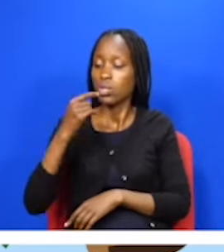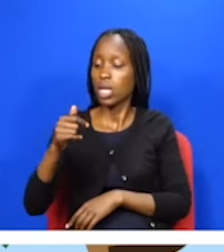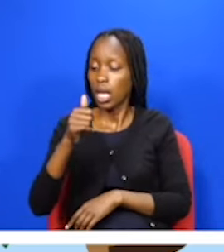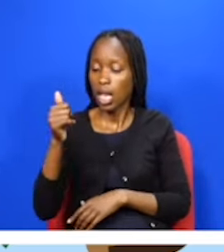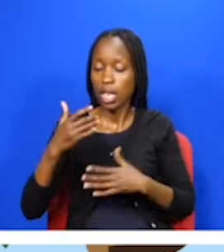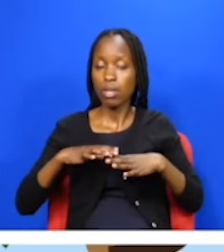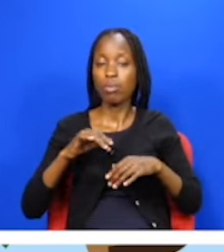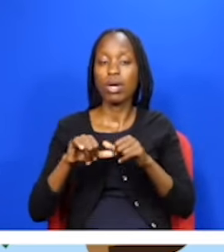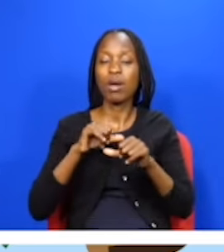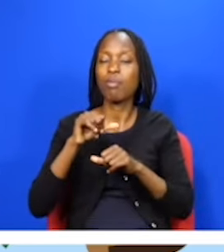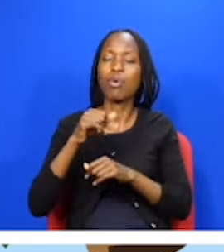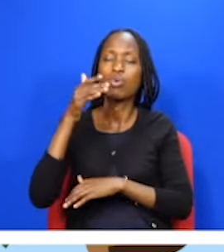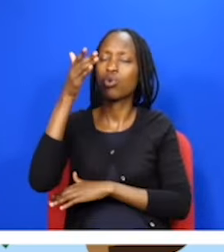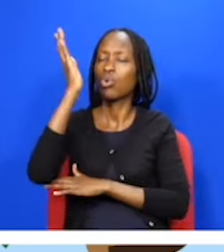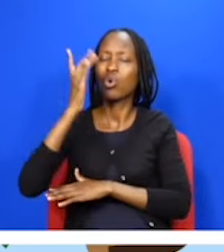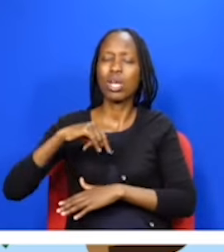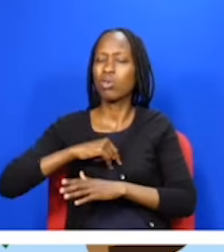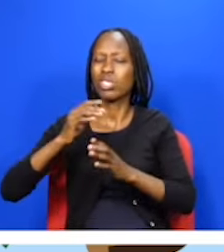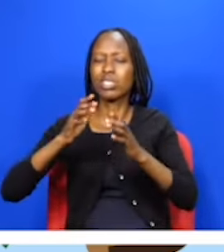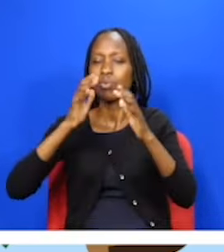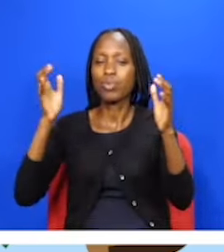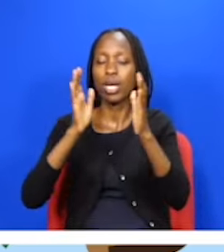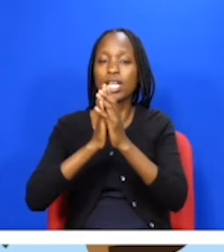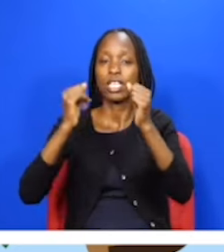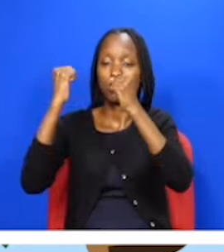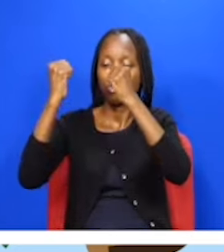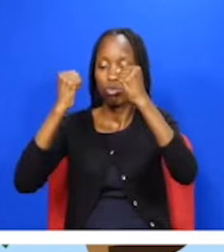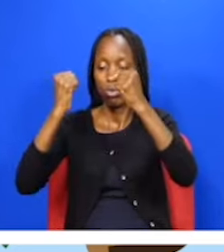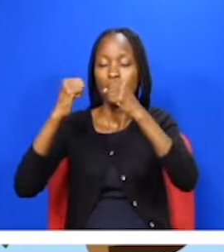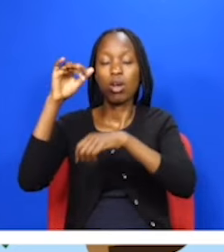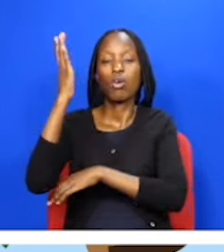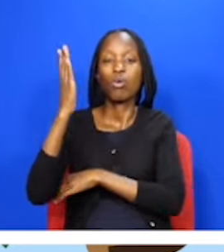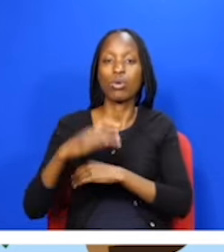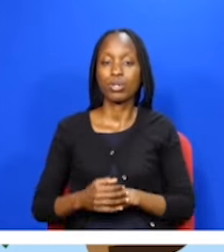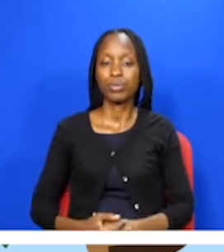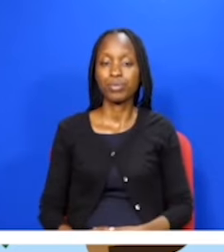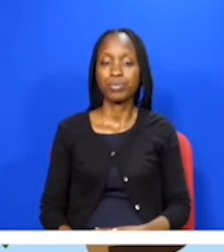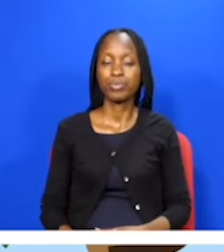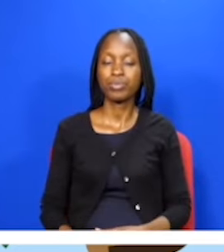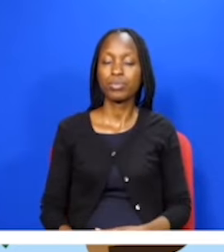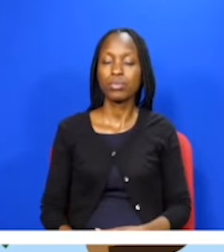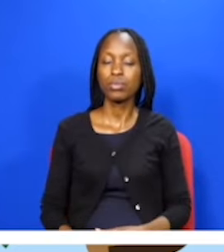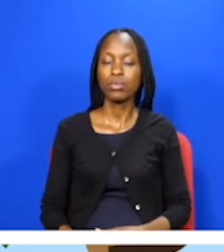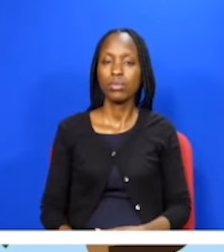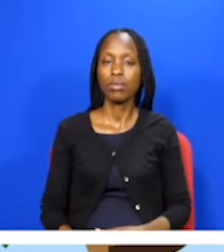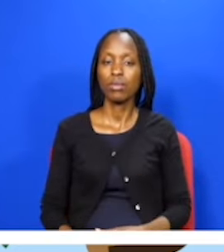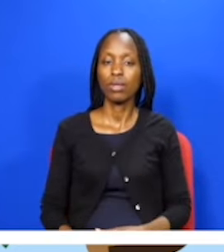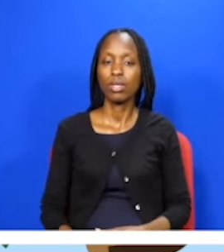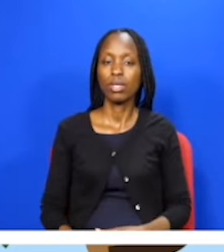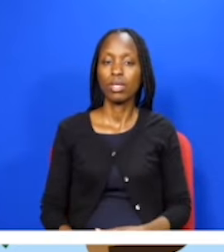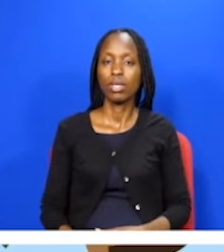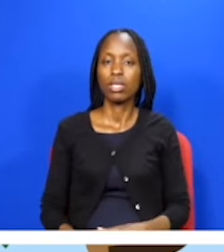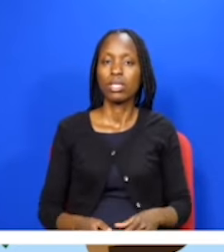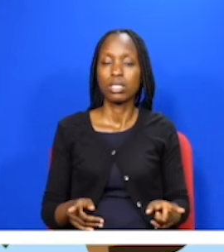our big God and our strong God. Okay, boys and girls? And also, we've learned that we